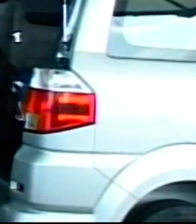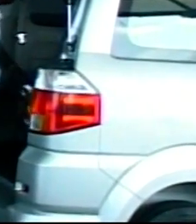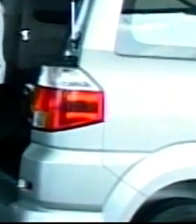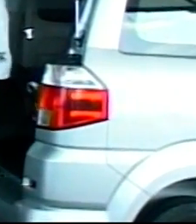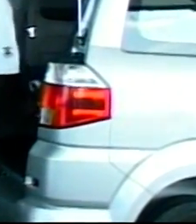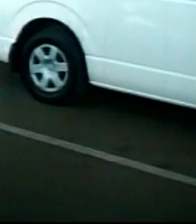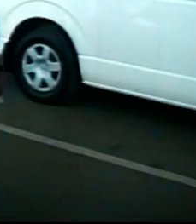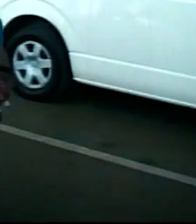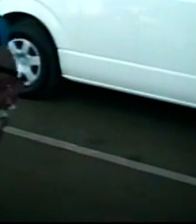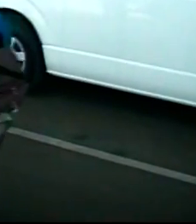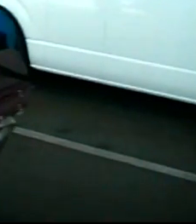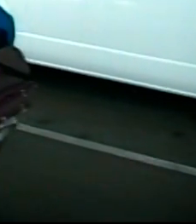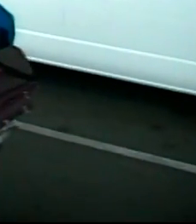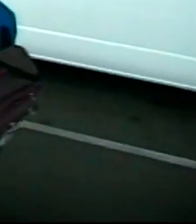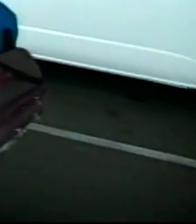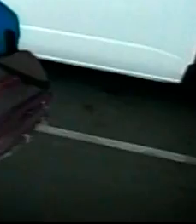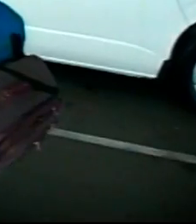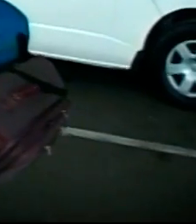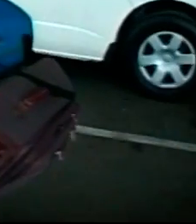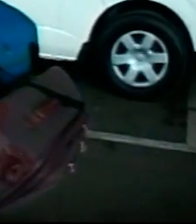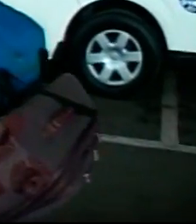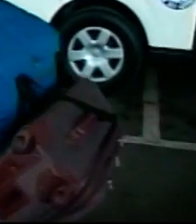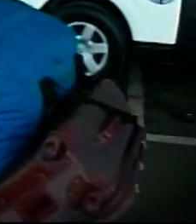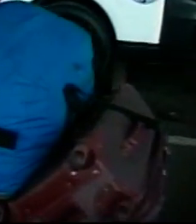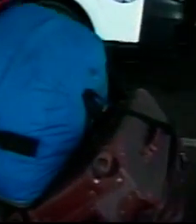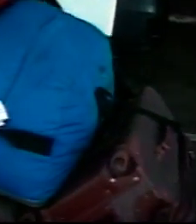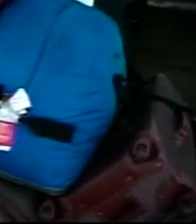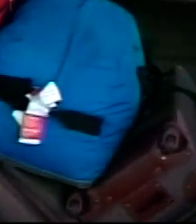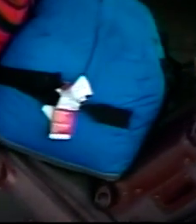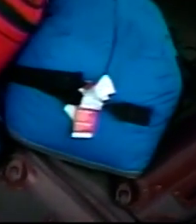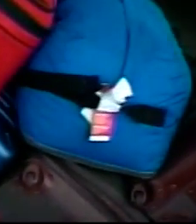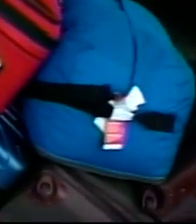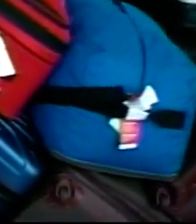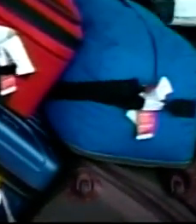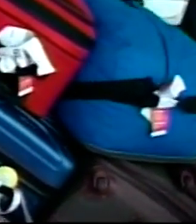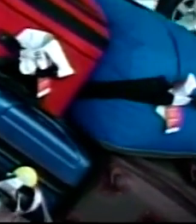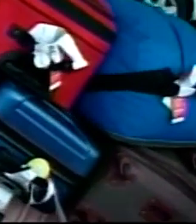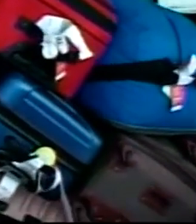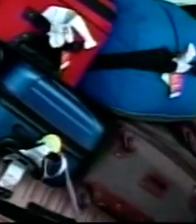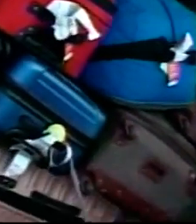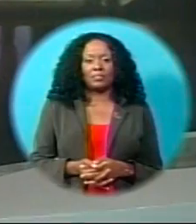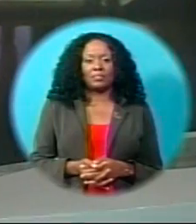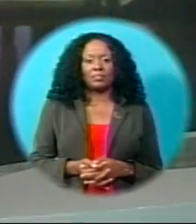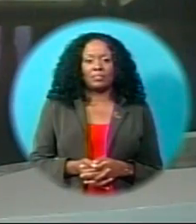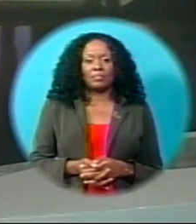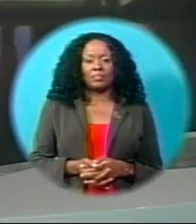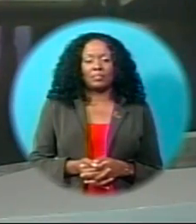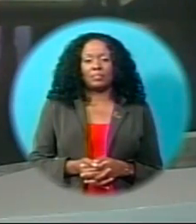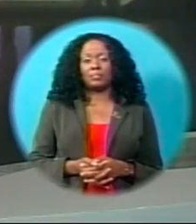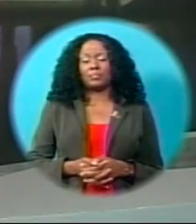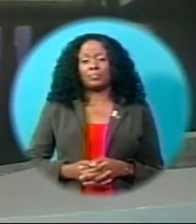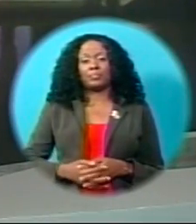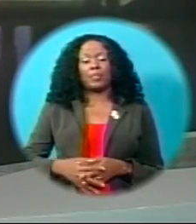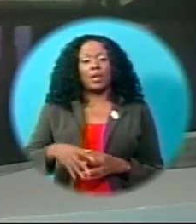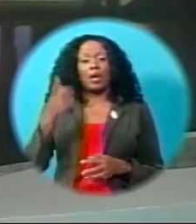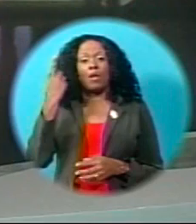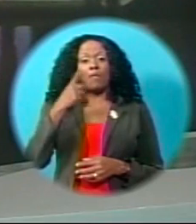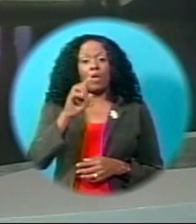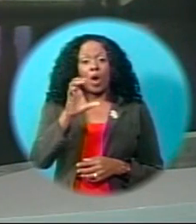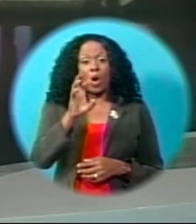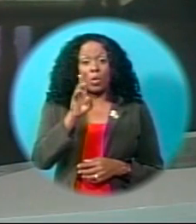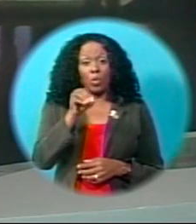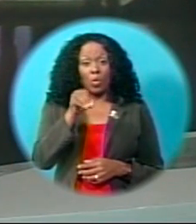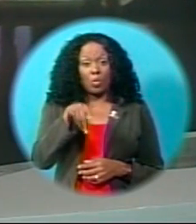the sweetest summer festival. Lisa Lord, CBC News. Well, there will be a